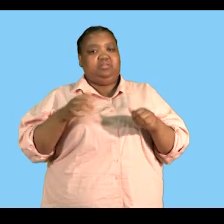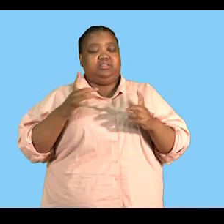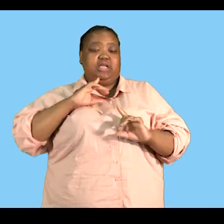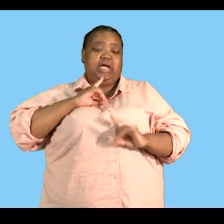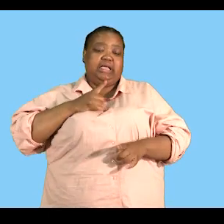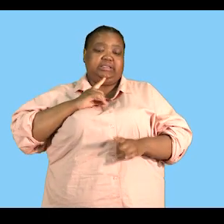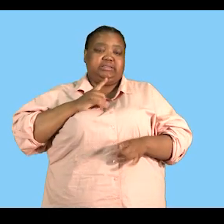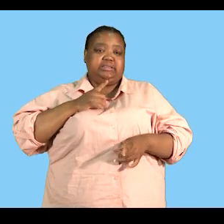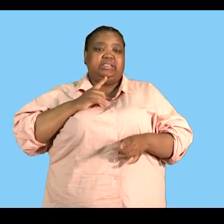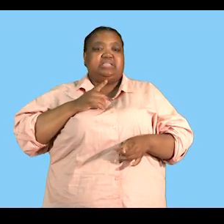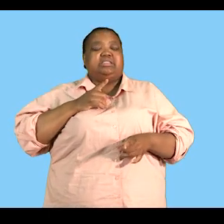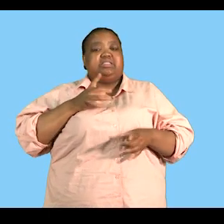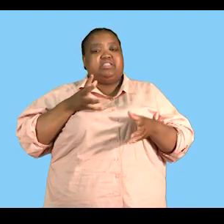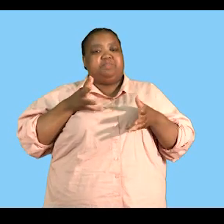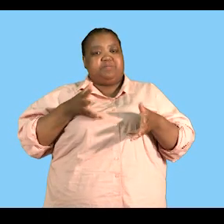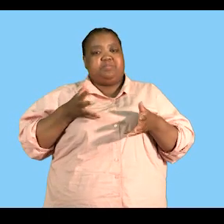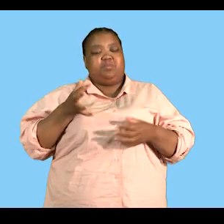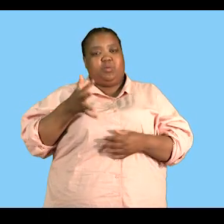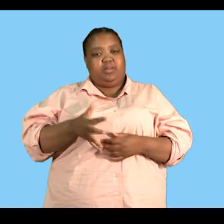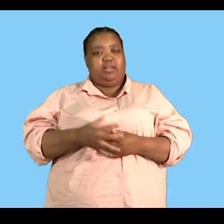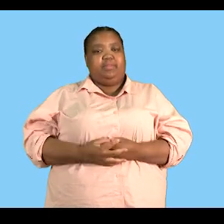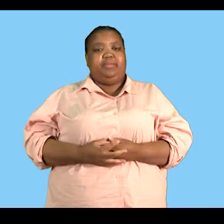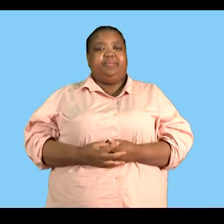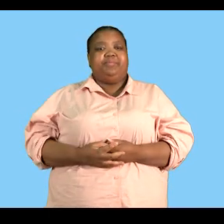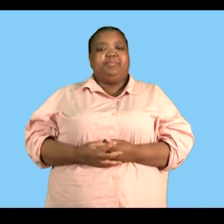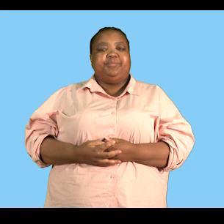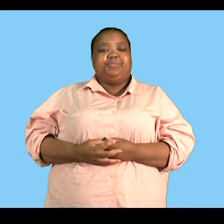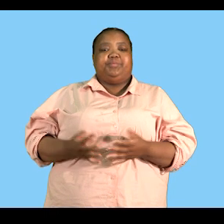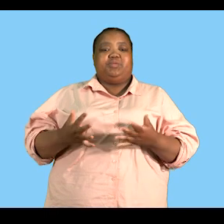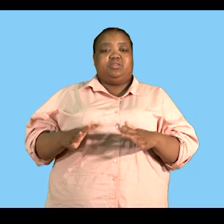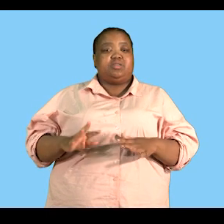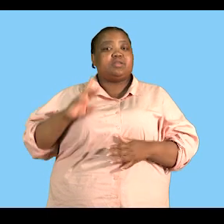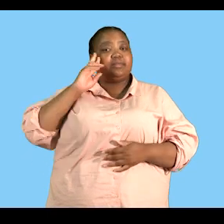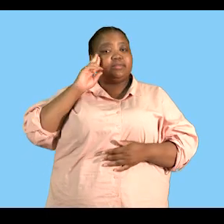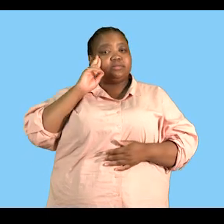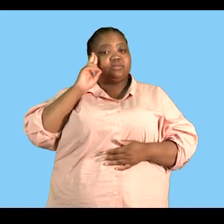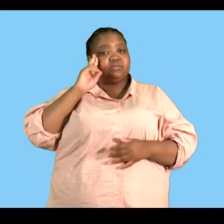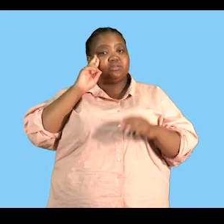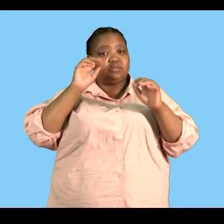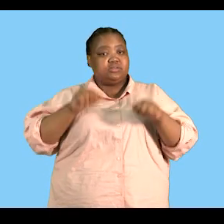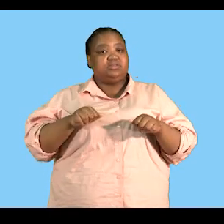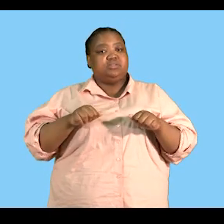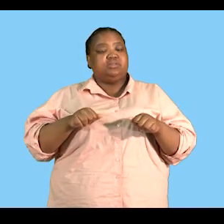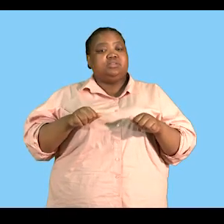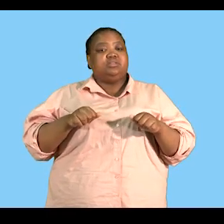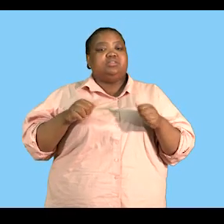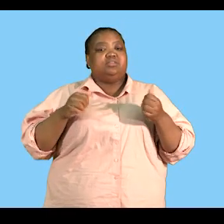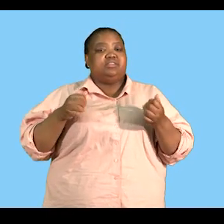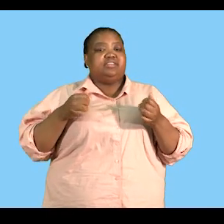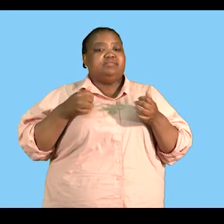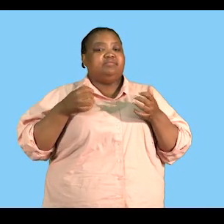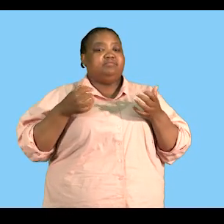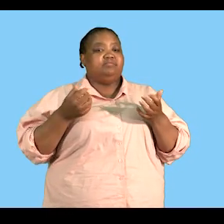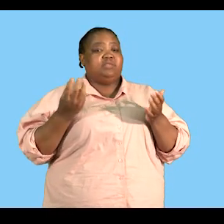in degrees, minutes, and seconds. Then you take that. Remember, we're not supposed to show